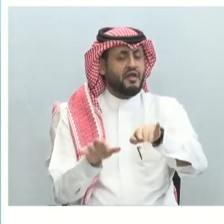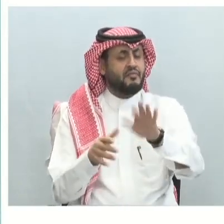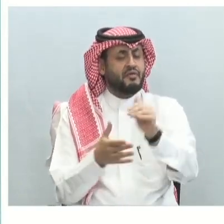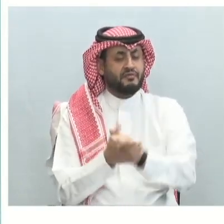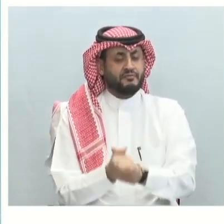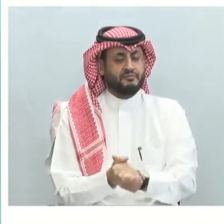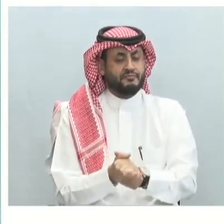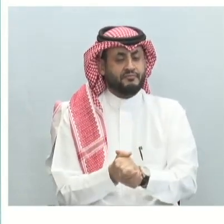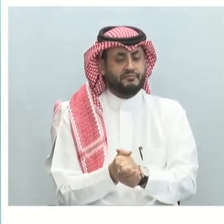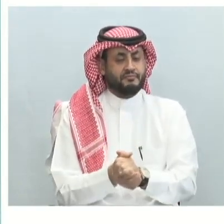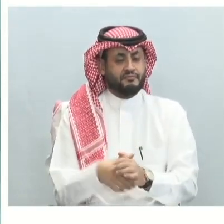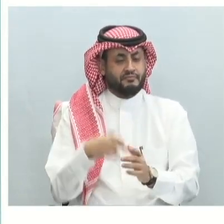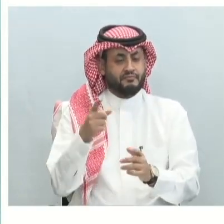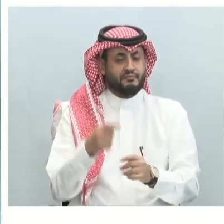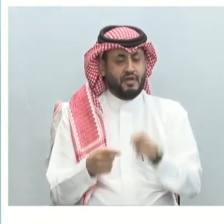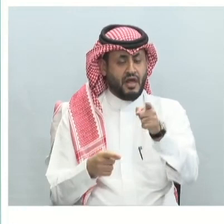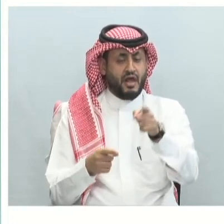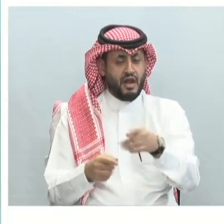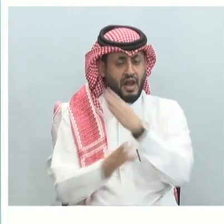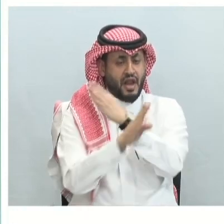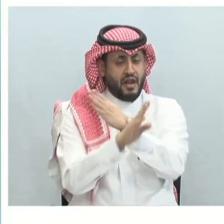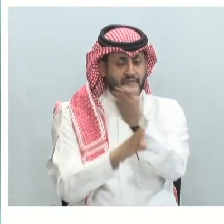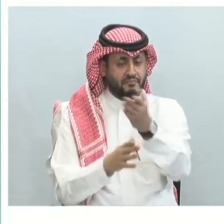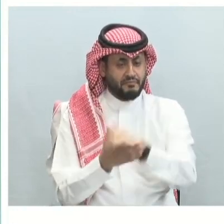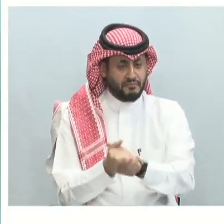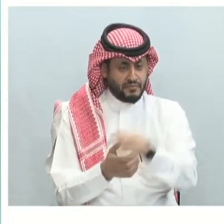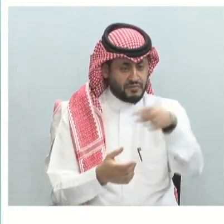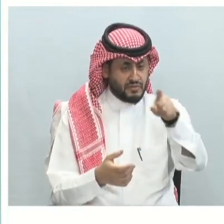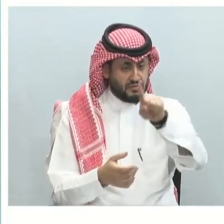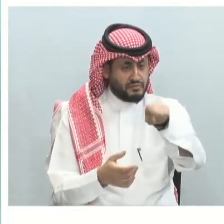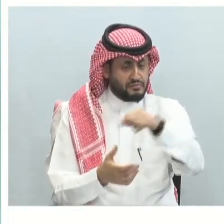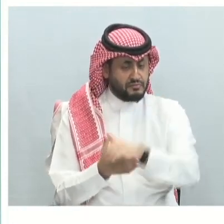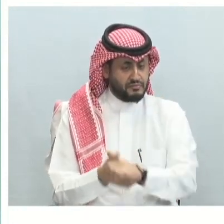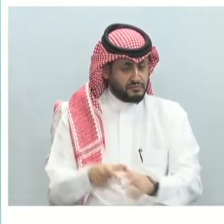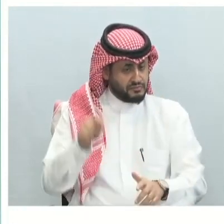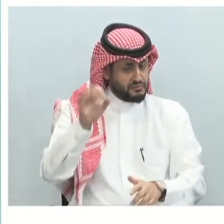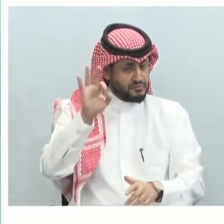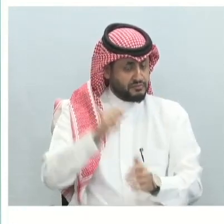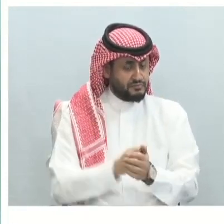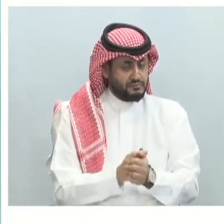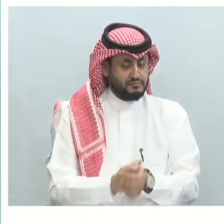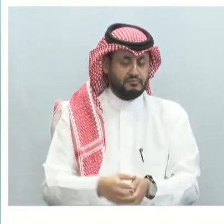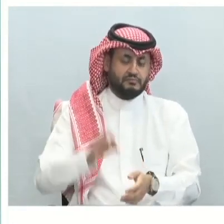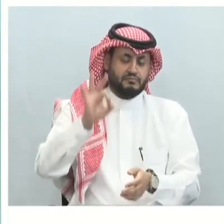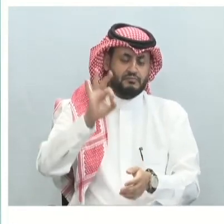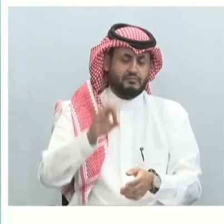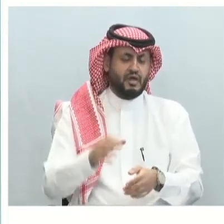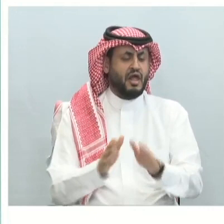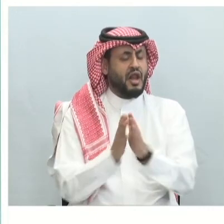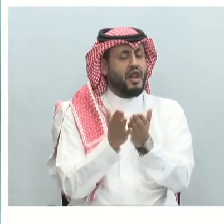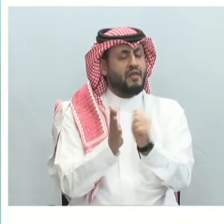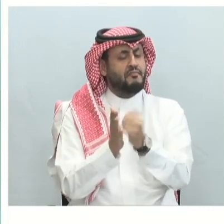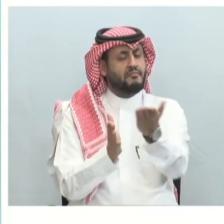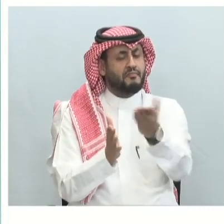three, I'm doing karate. What do you think? Is he doing karate? No, it's